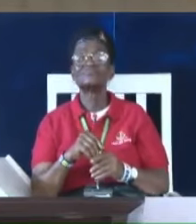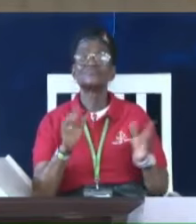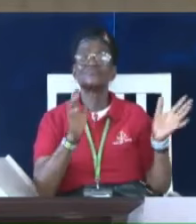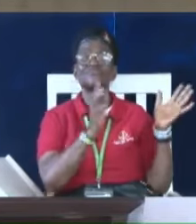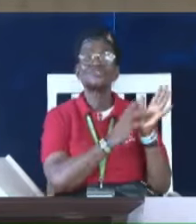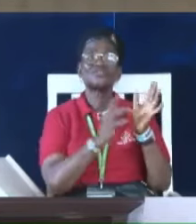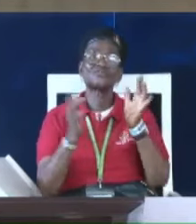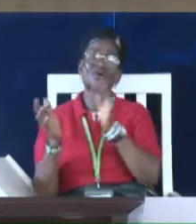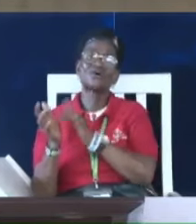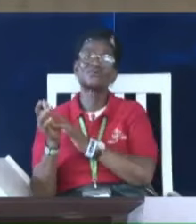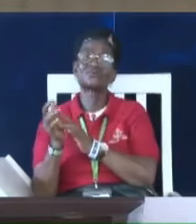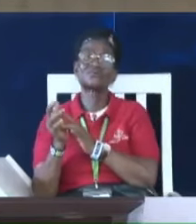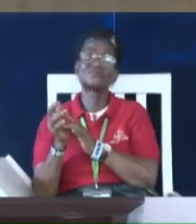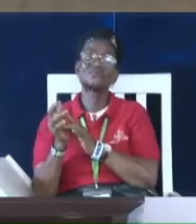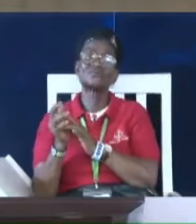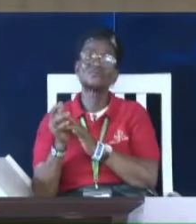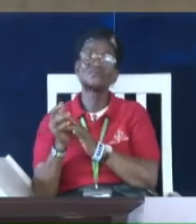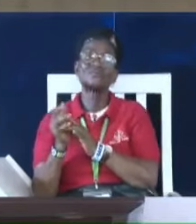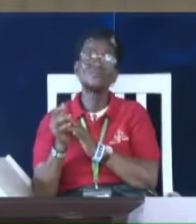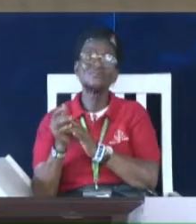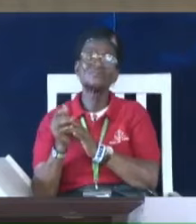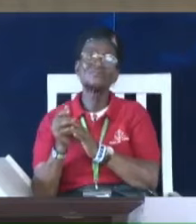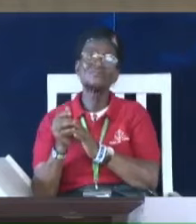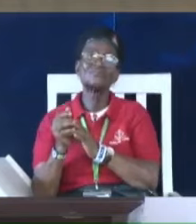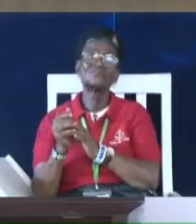Jesus, I'm a nobody.